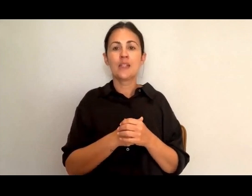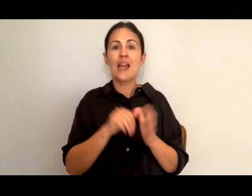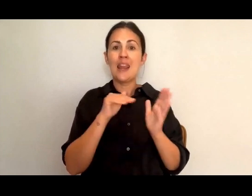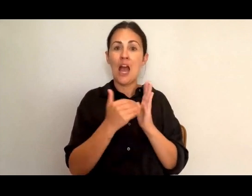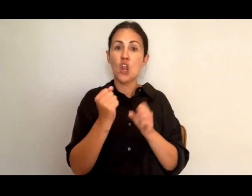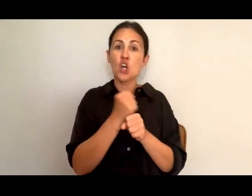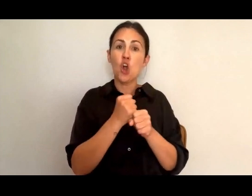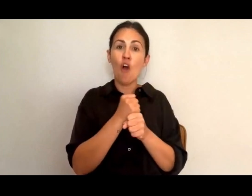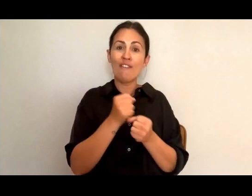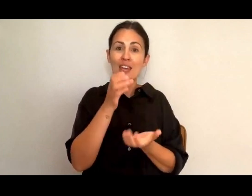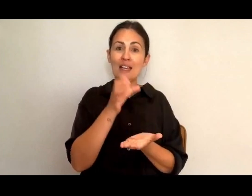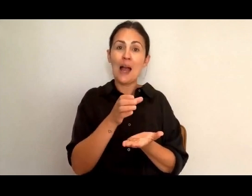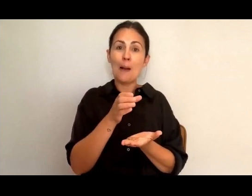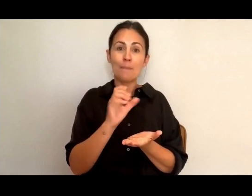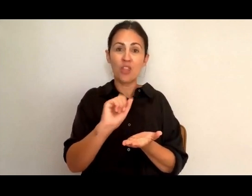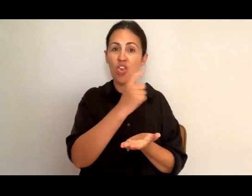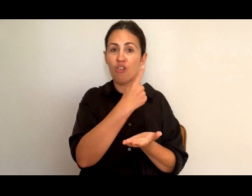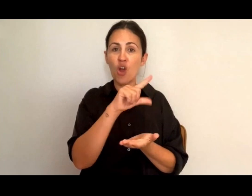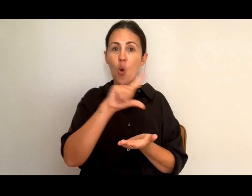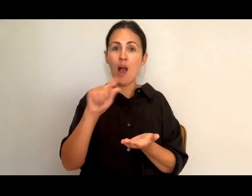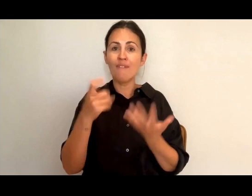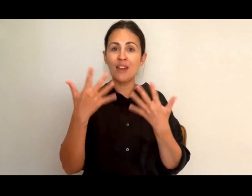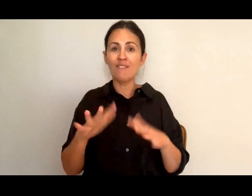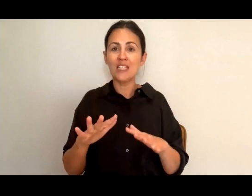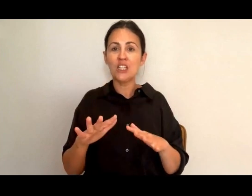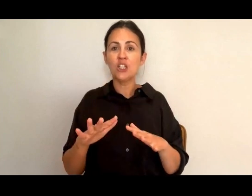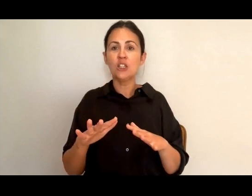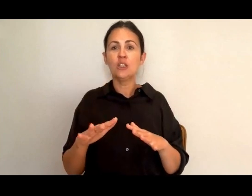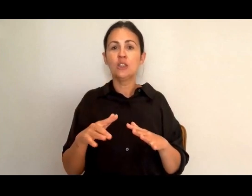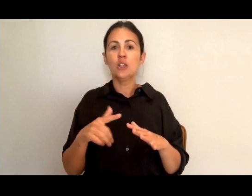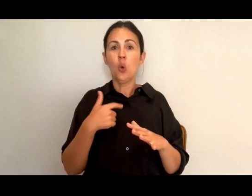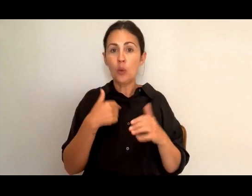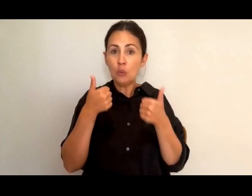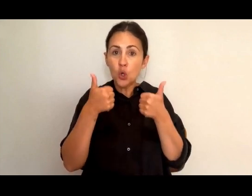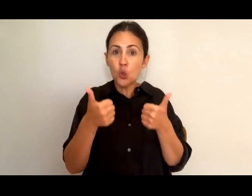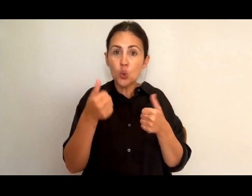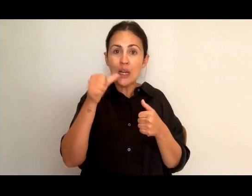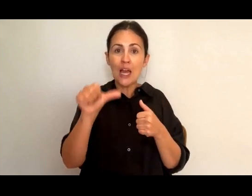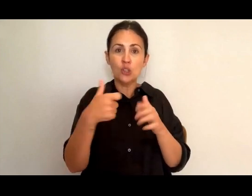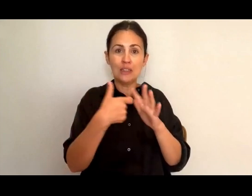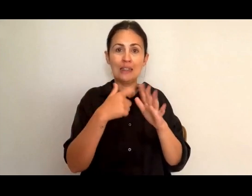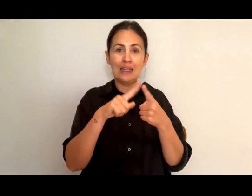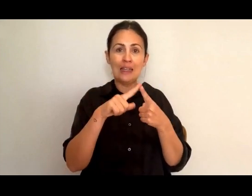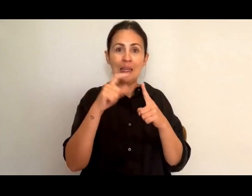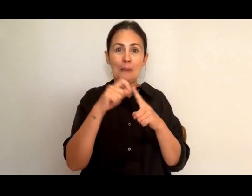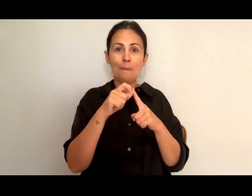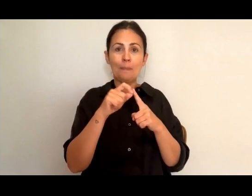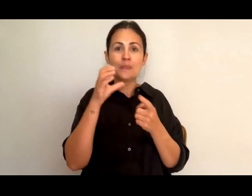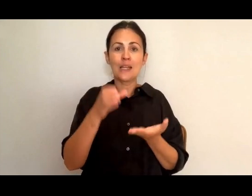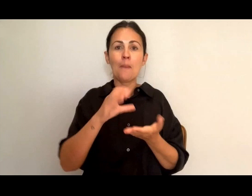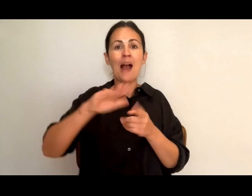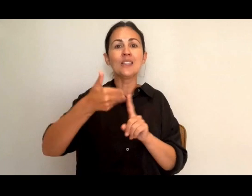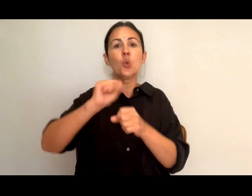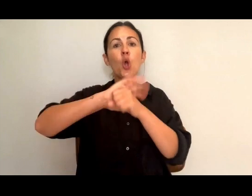example of something that we were really good at using keep cups up until COVID. And the disposable coffee cup has come back into play as